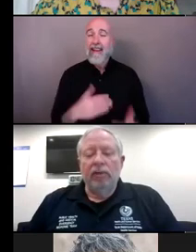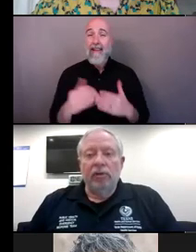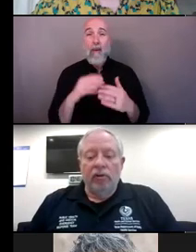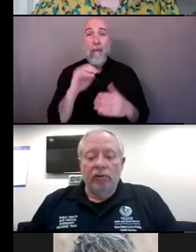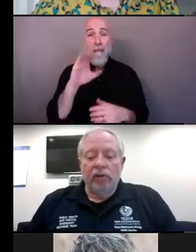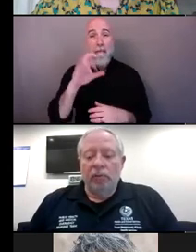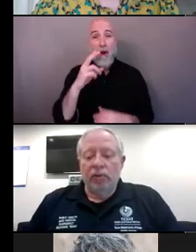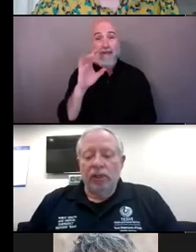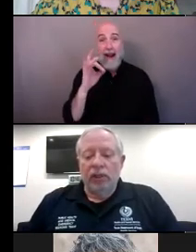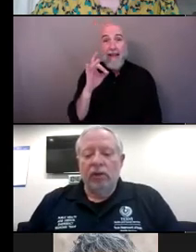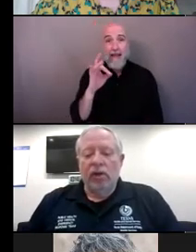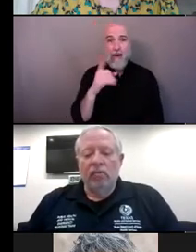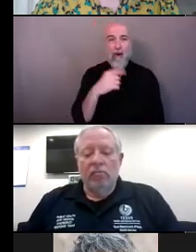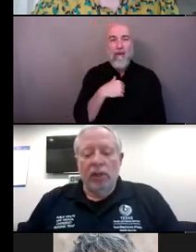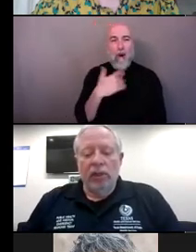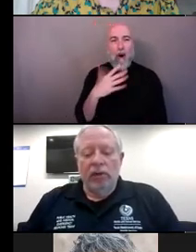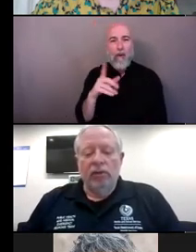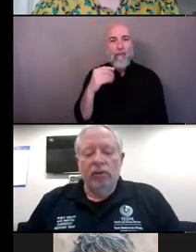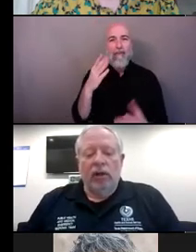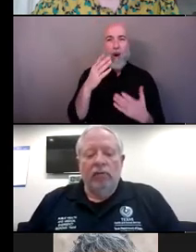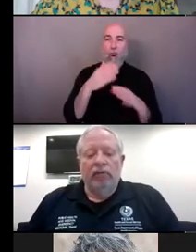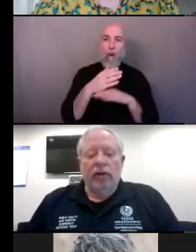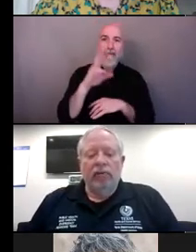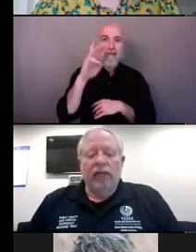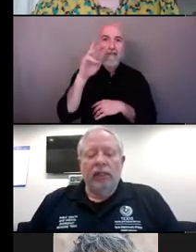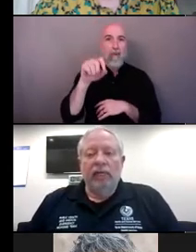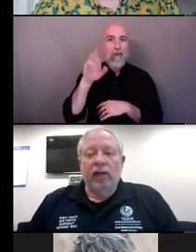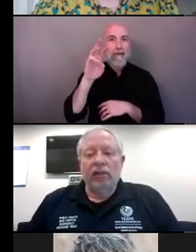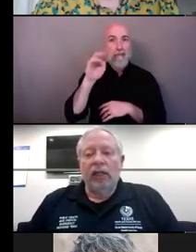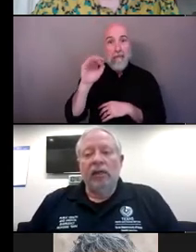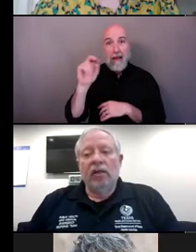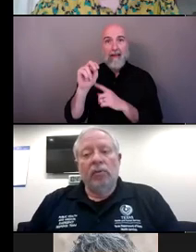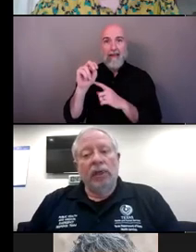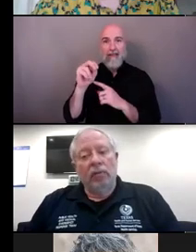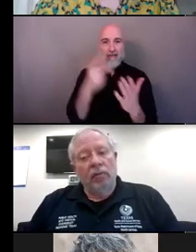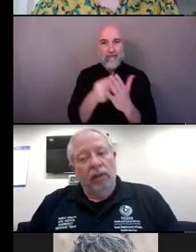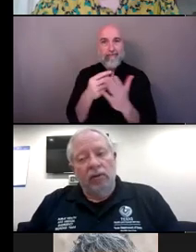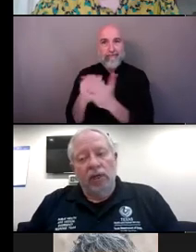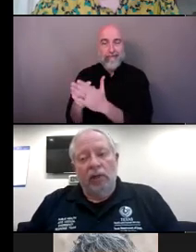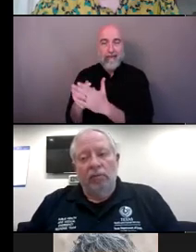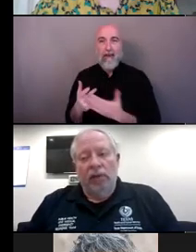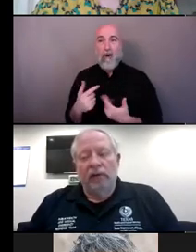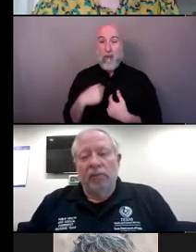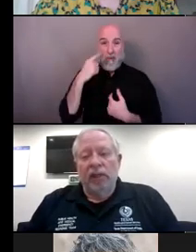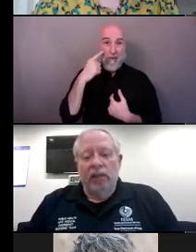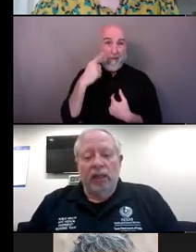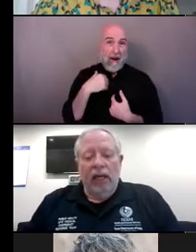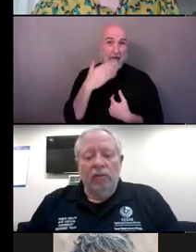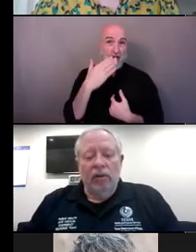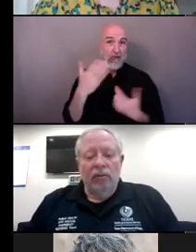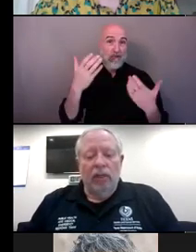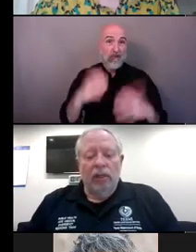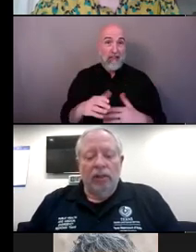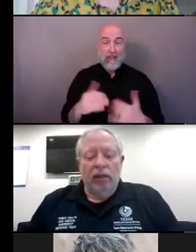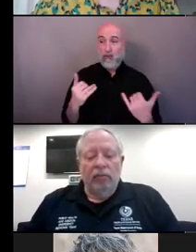have administered over 6.6 million doses of a COVID-19 vaccine. We think there's a good possibility that